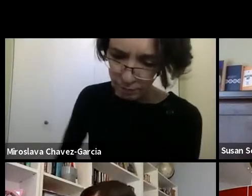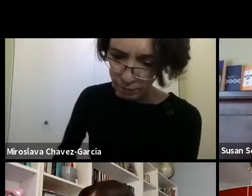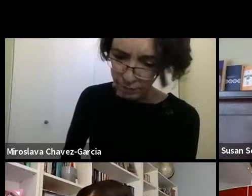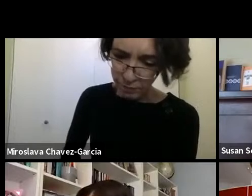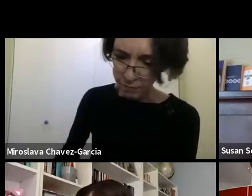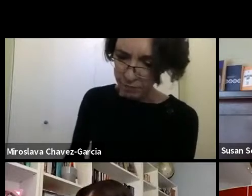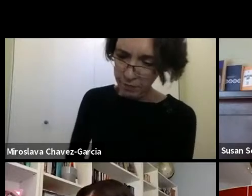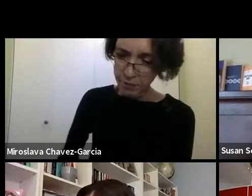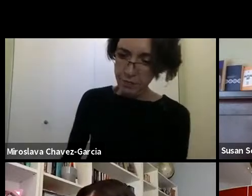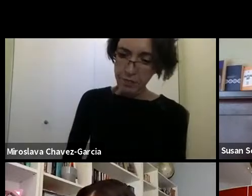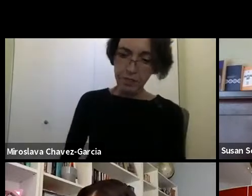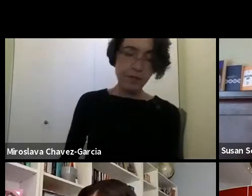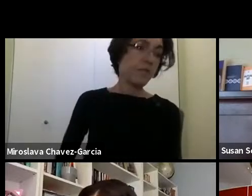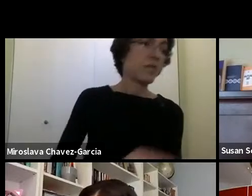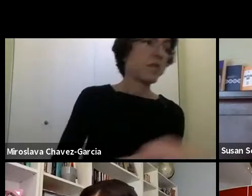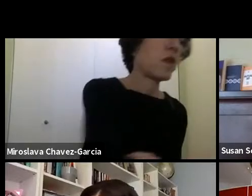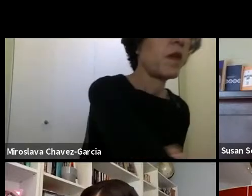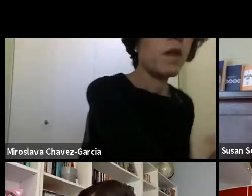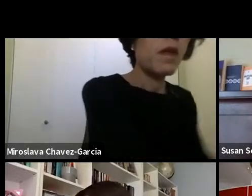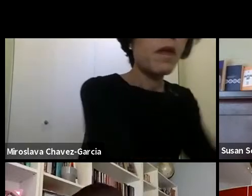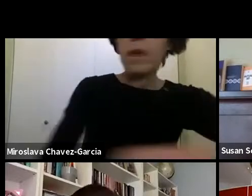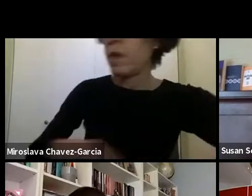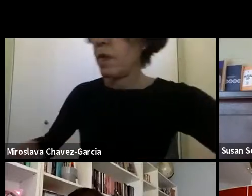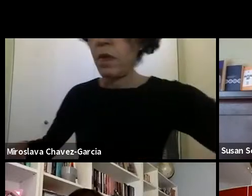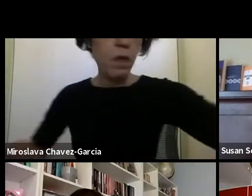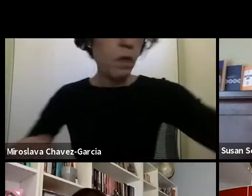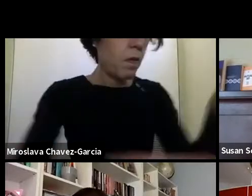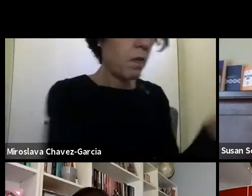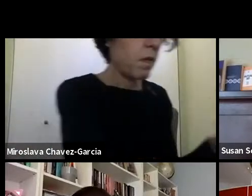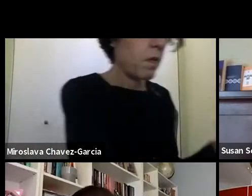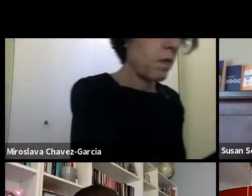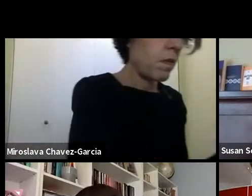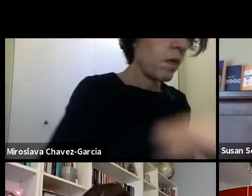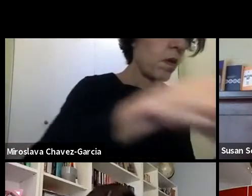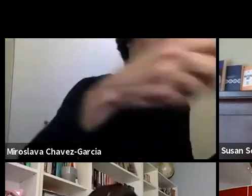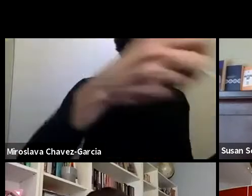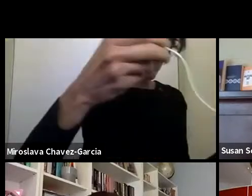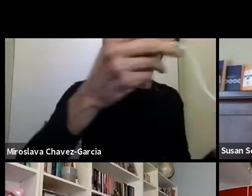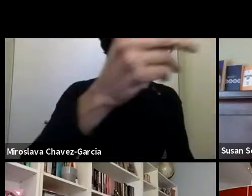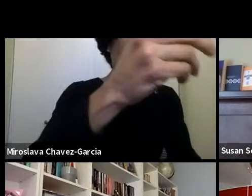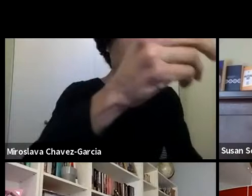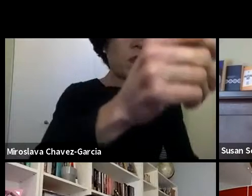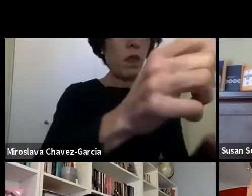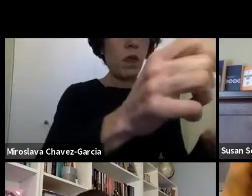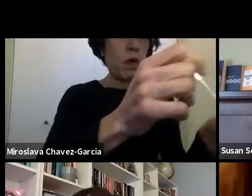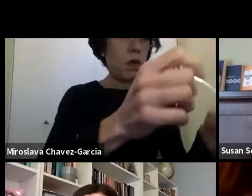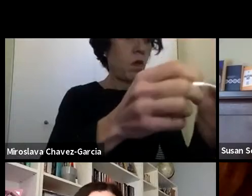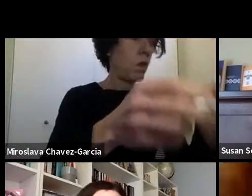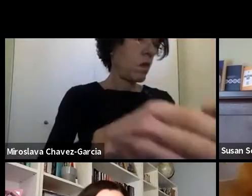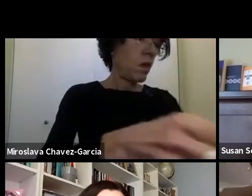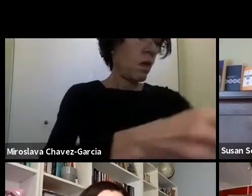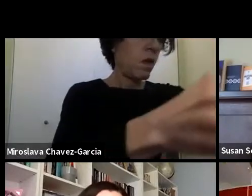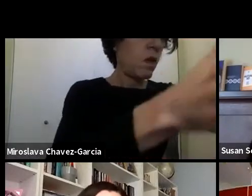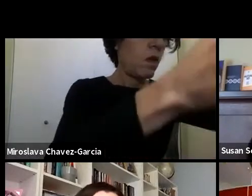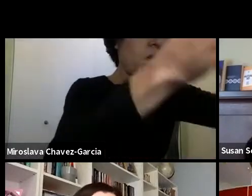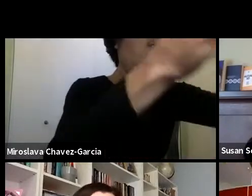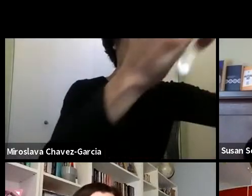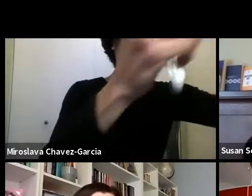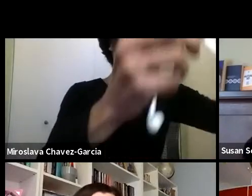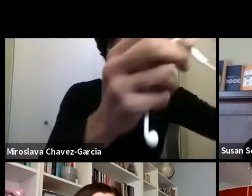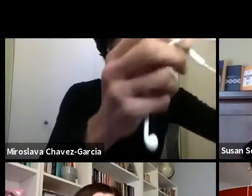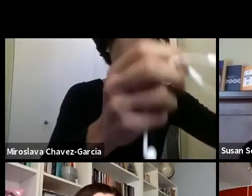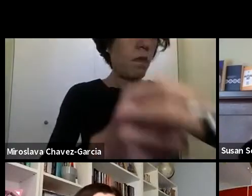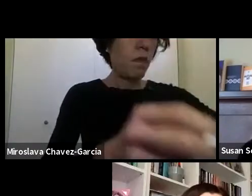the only thing i don't like is when there's something in that office that i really need then that's bad